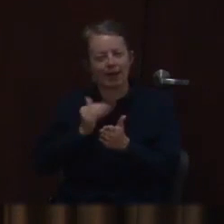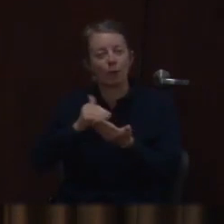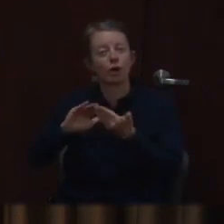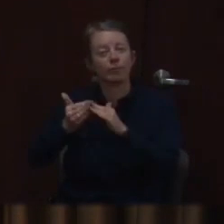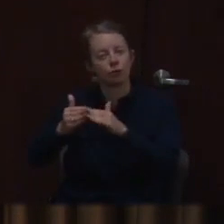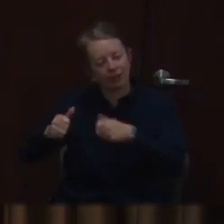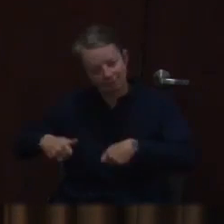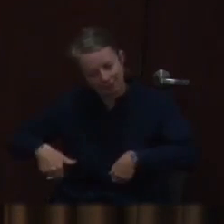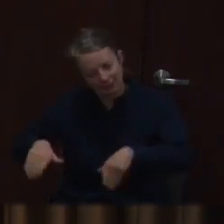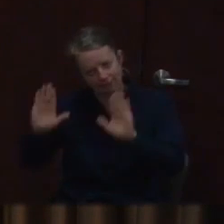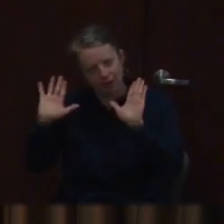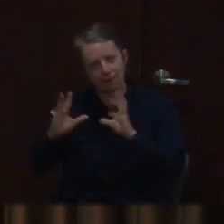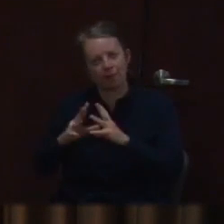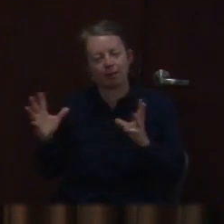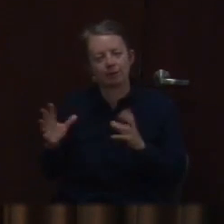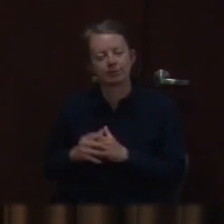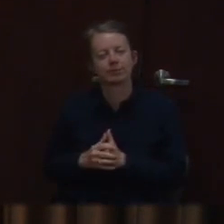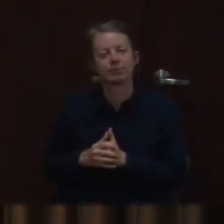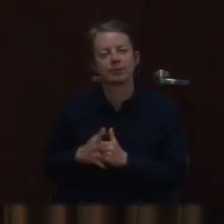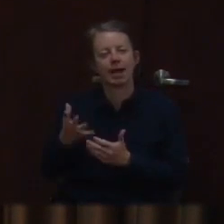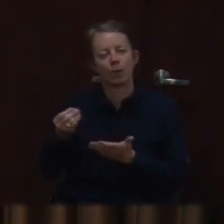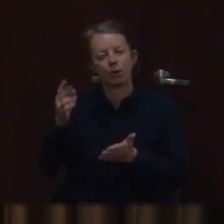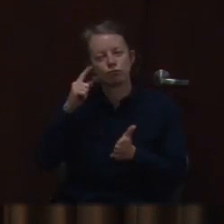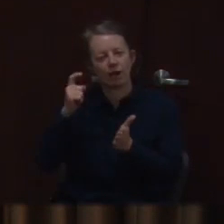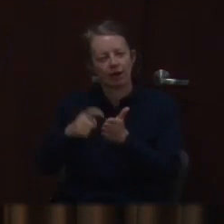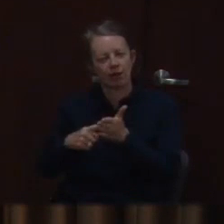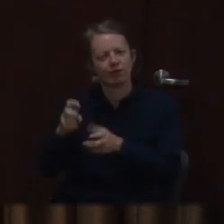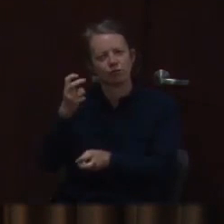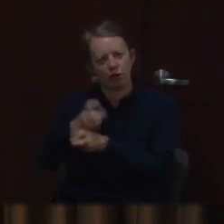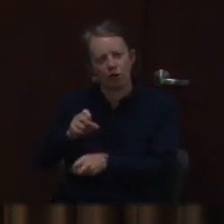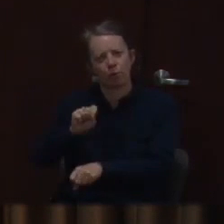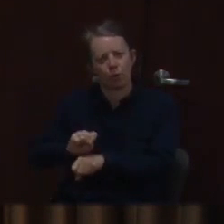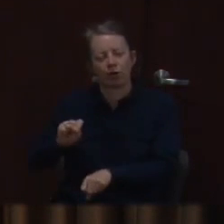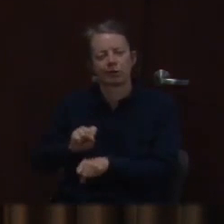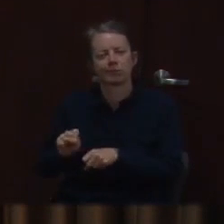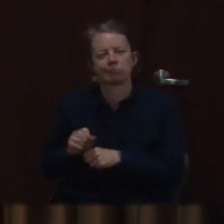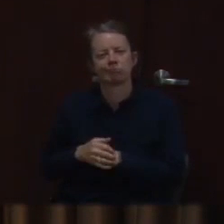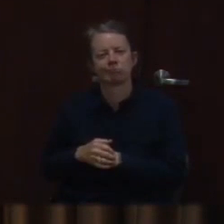this year. I also wanted to acknowledge the hard work and